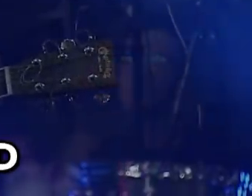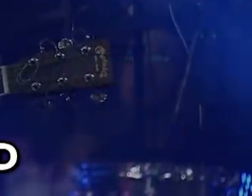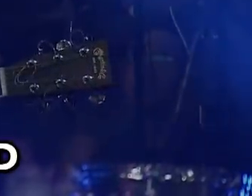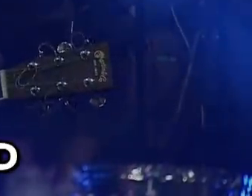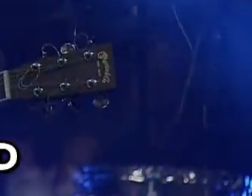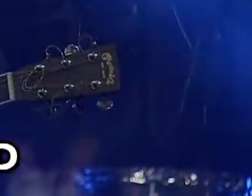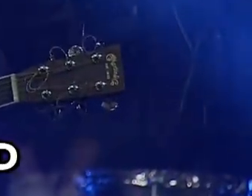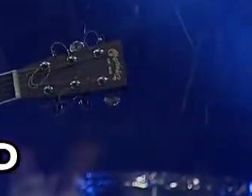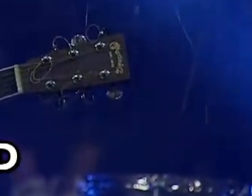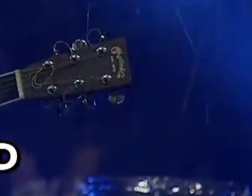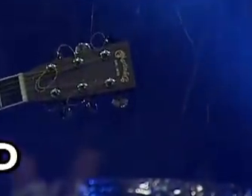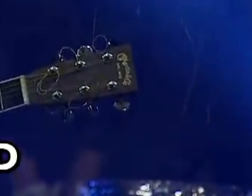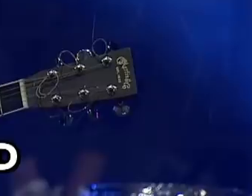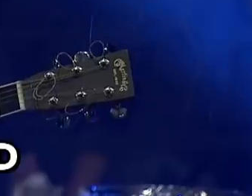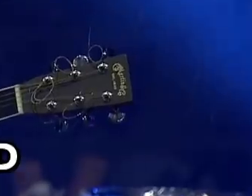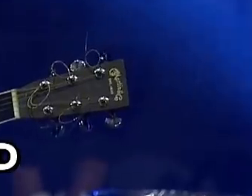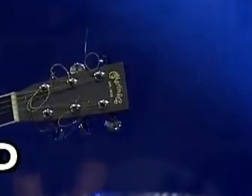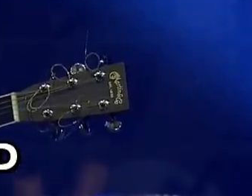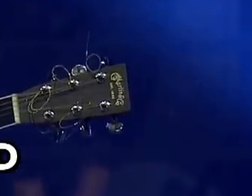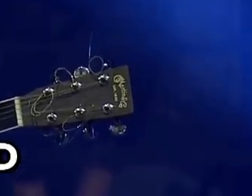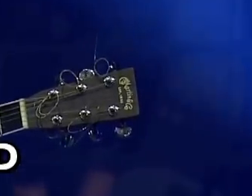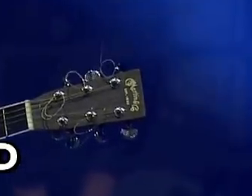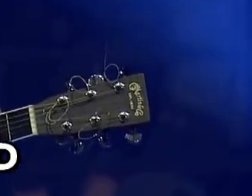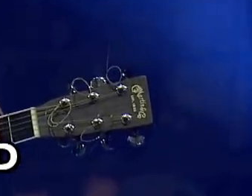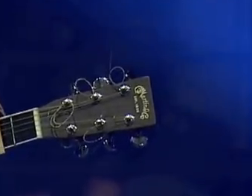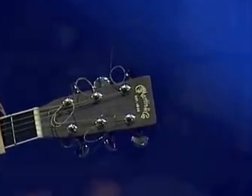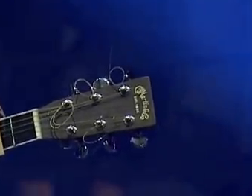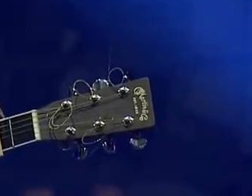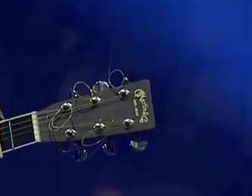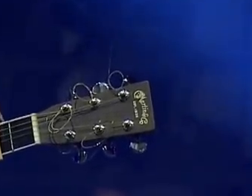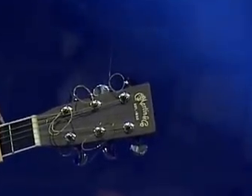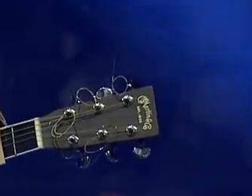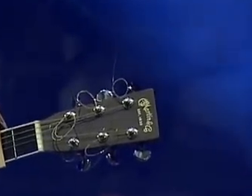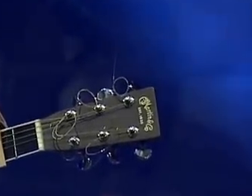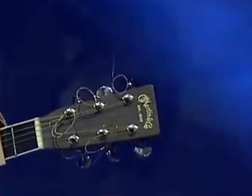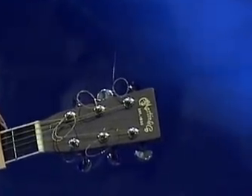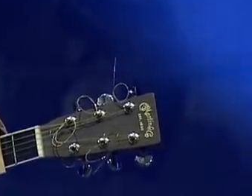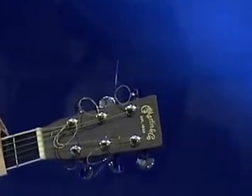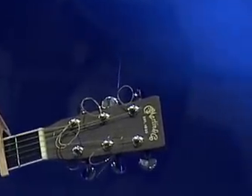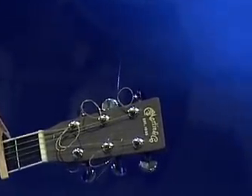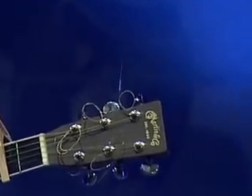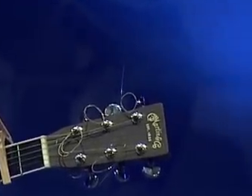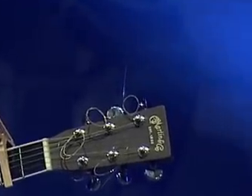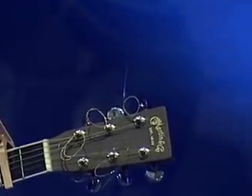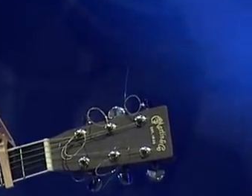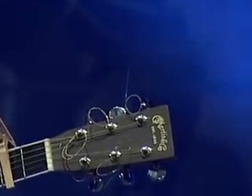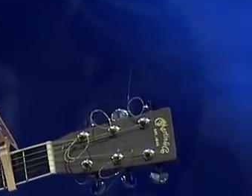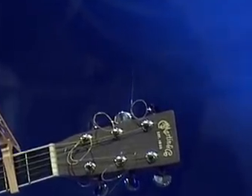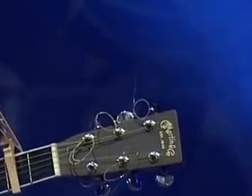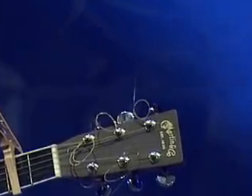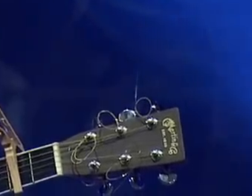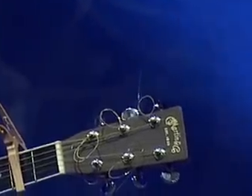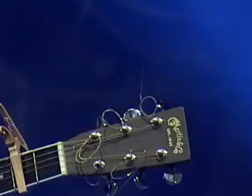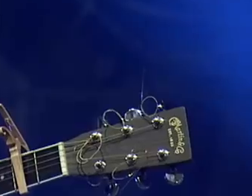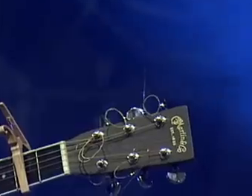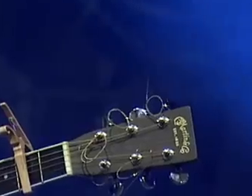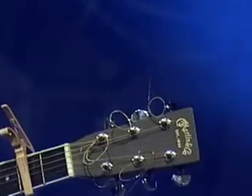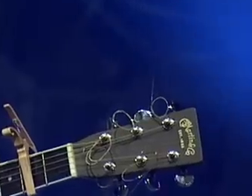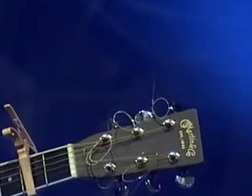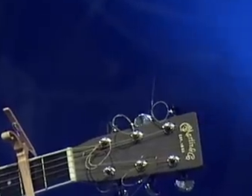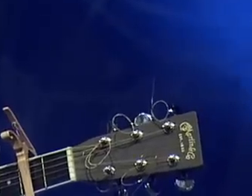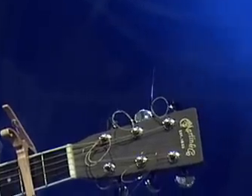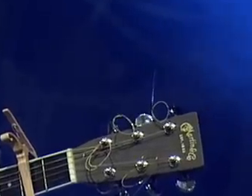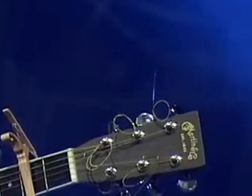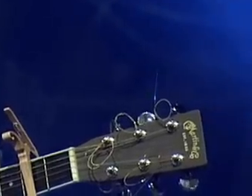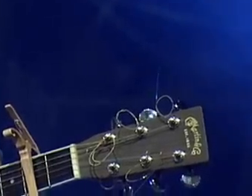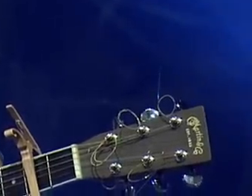Amazing grace, how sweet the sound that saved a